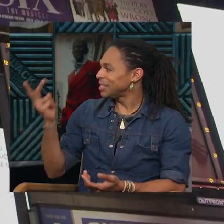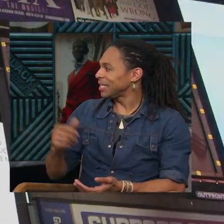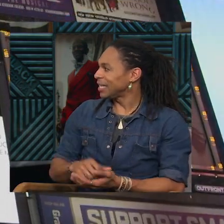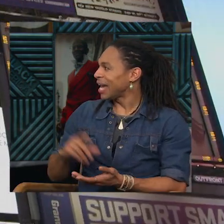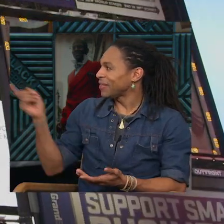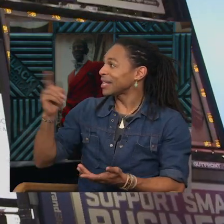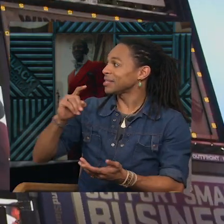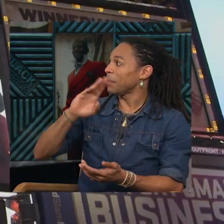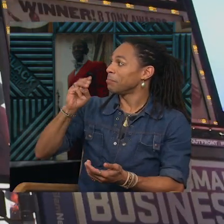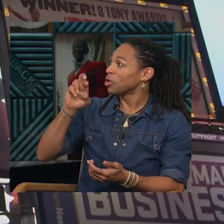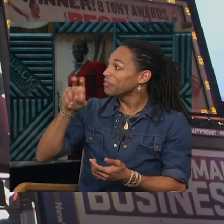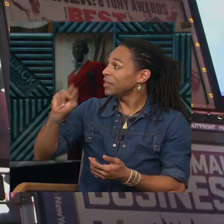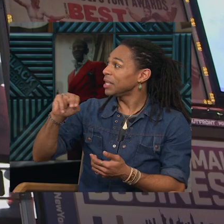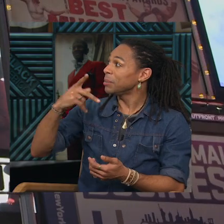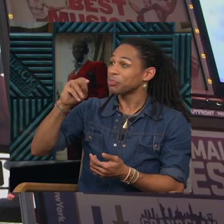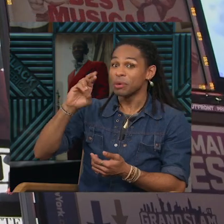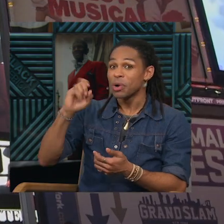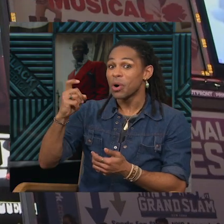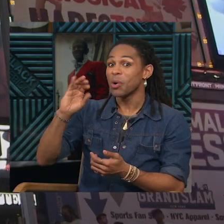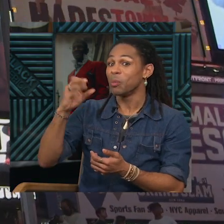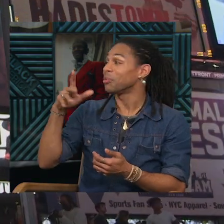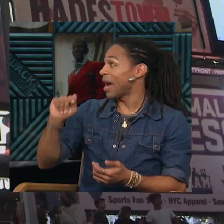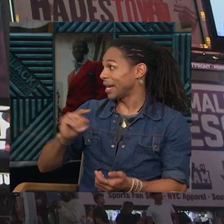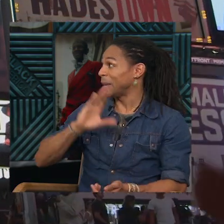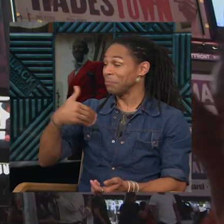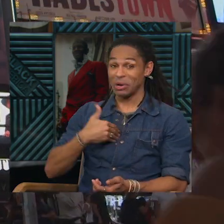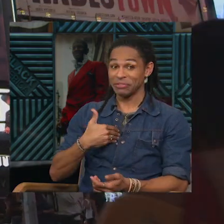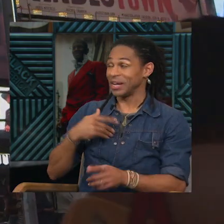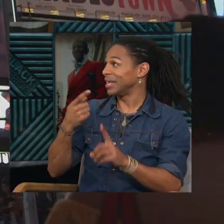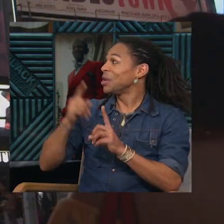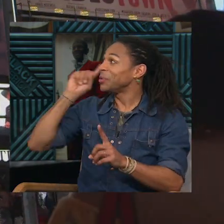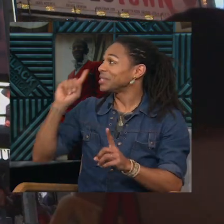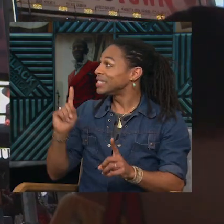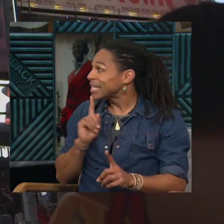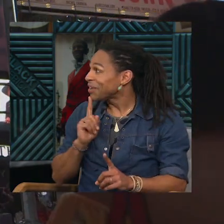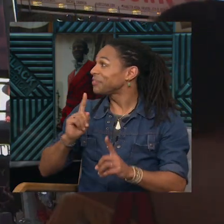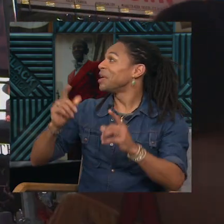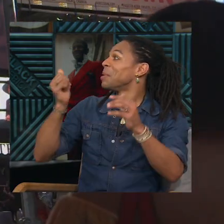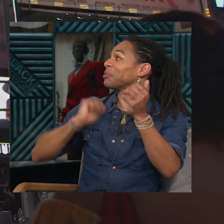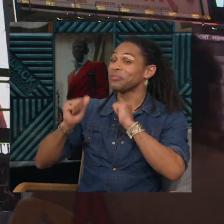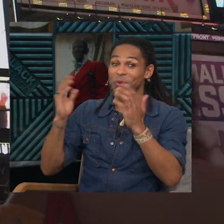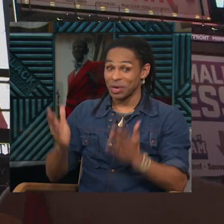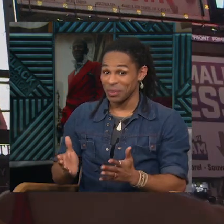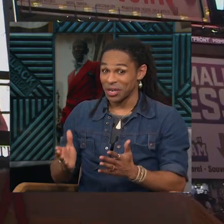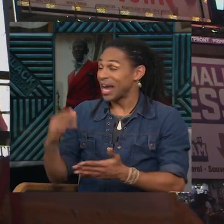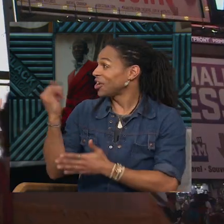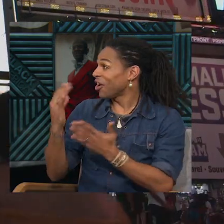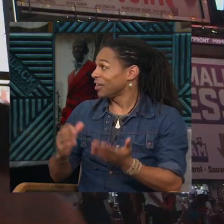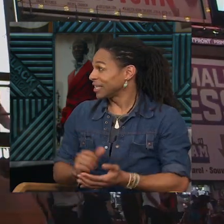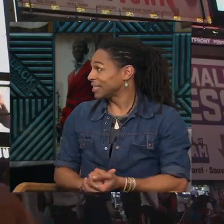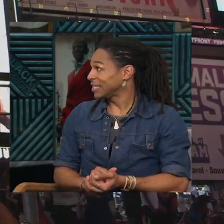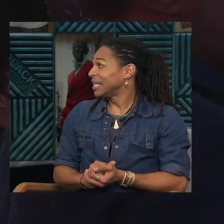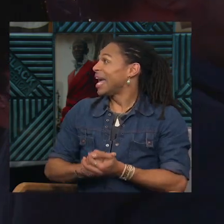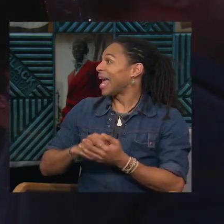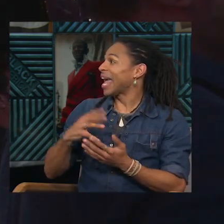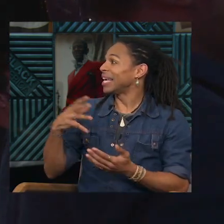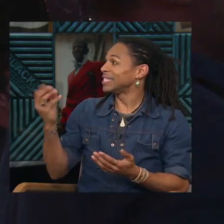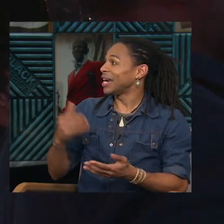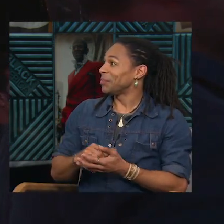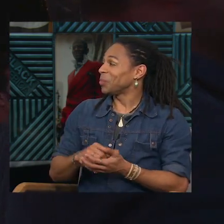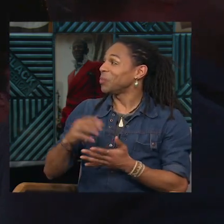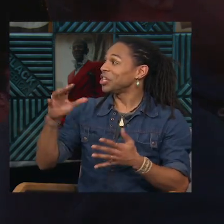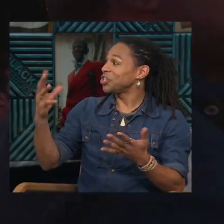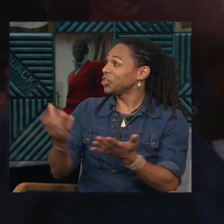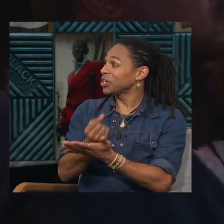as you see. And that's Mervyn Primo O'Brien, Mervyn, who's a deaf performer and artist.